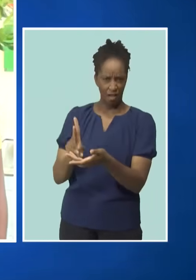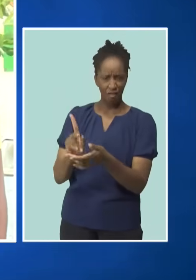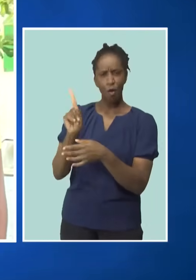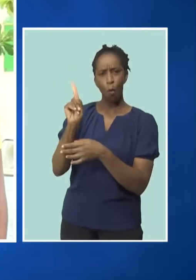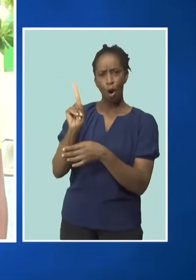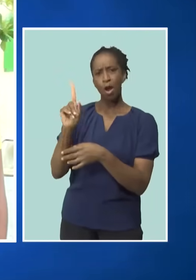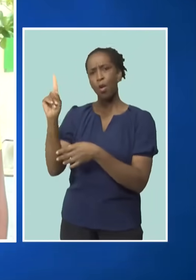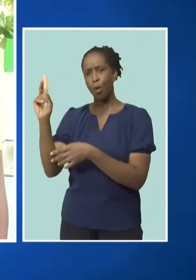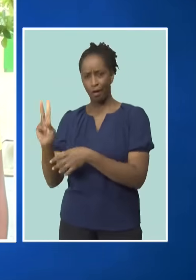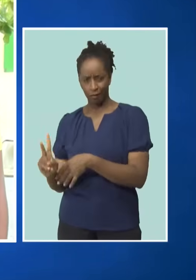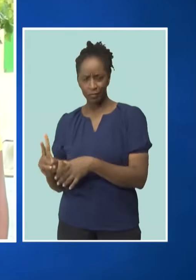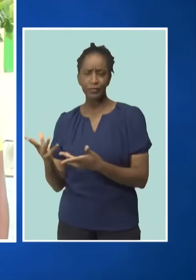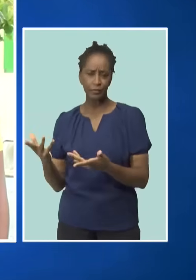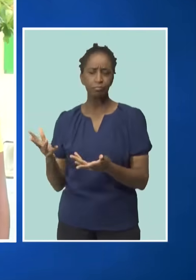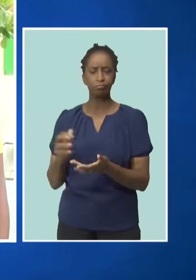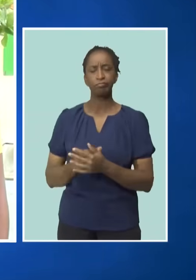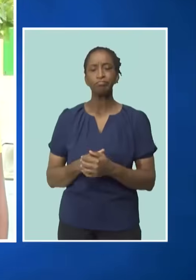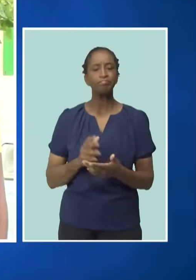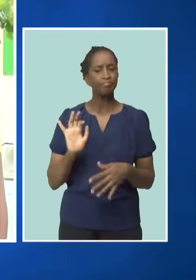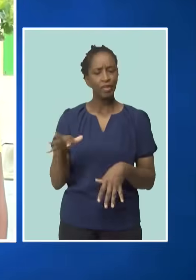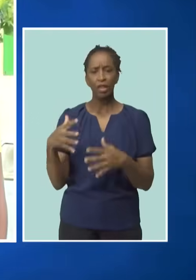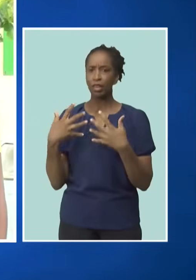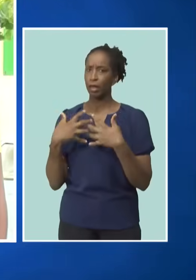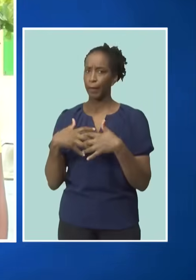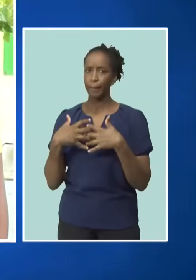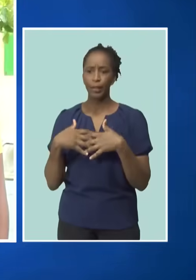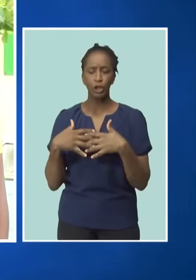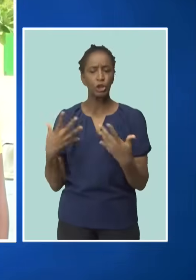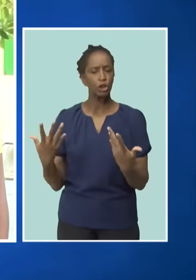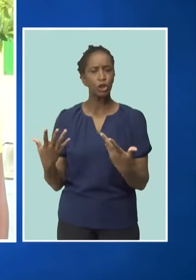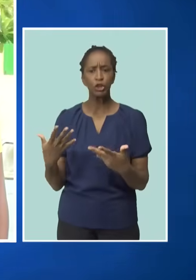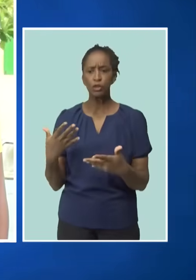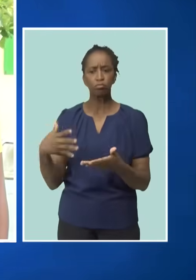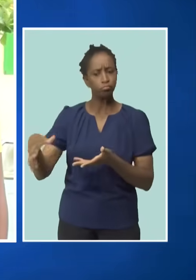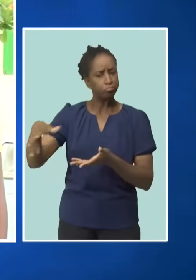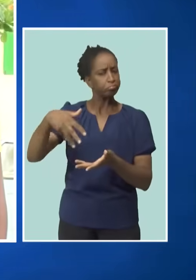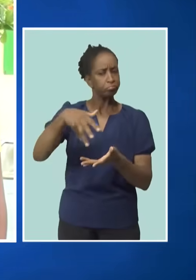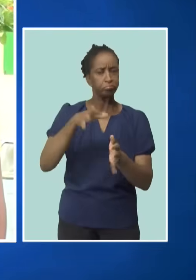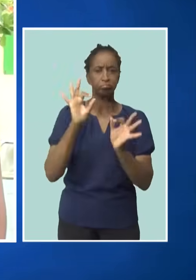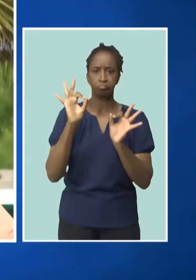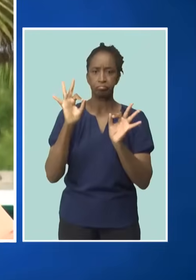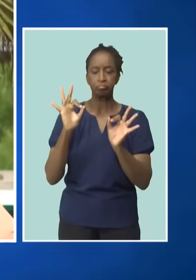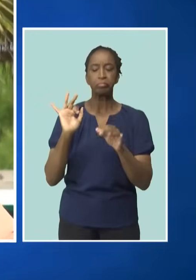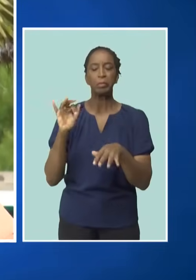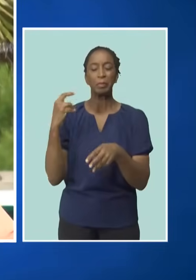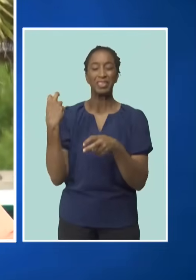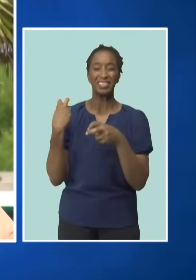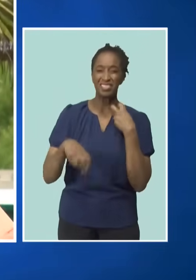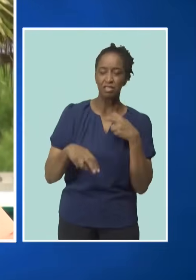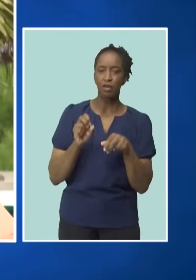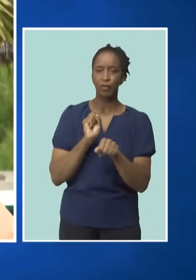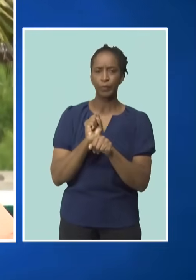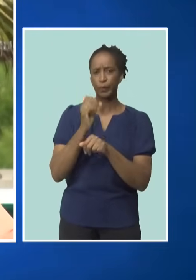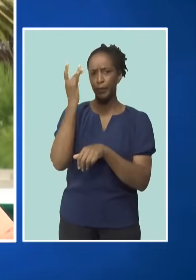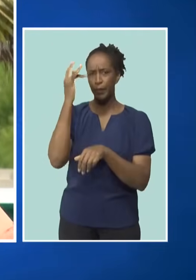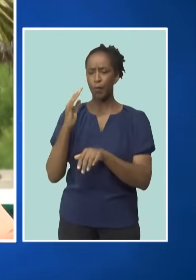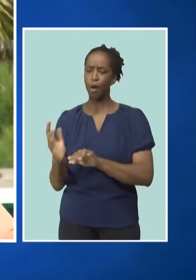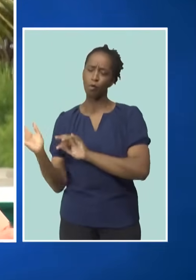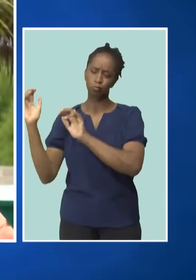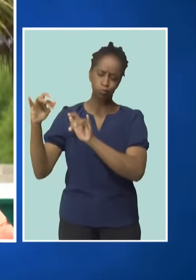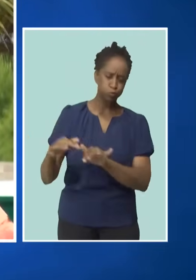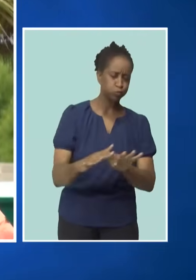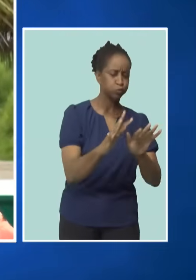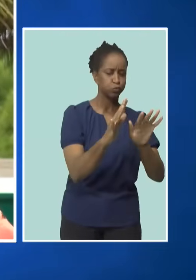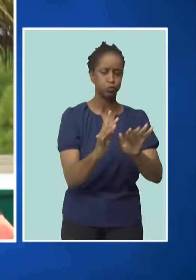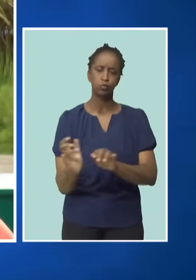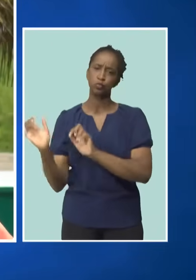it works well, but the wave action makes it very difficult to deal with. While unable to say exactly how